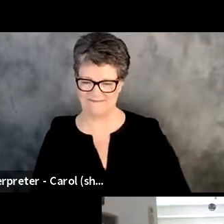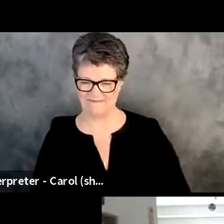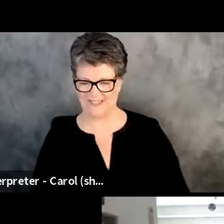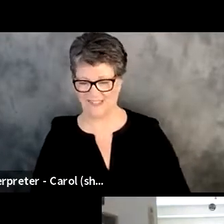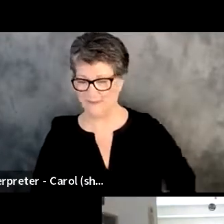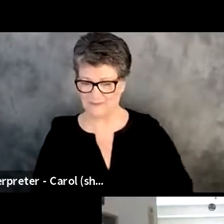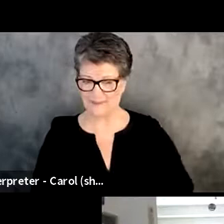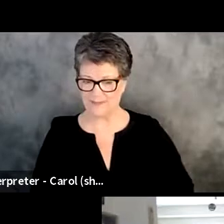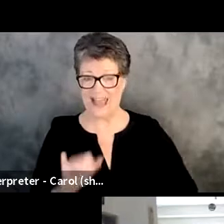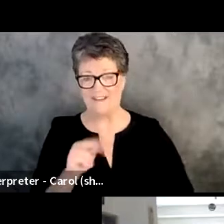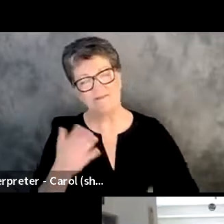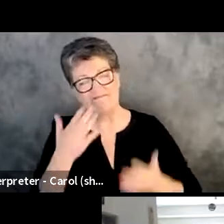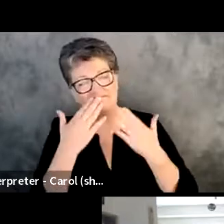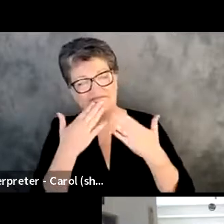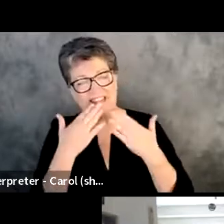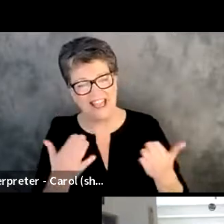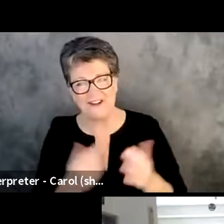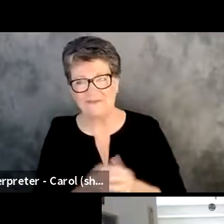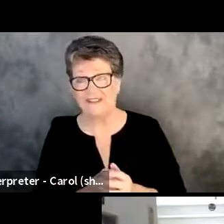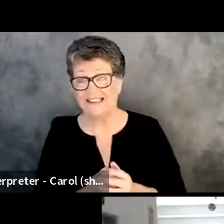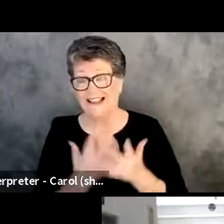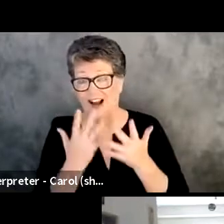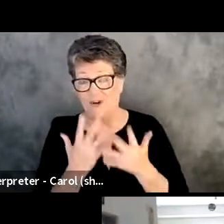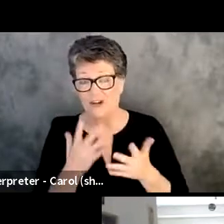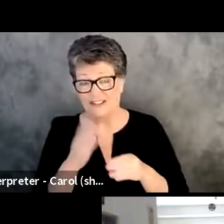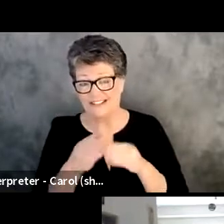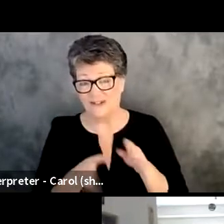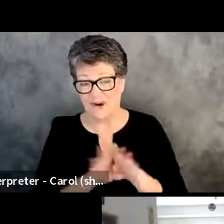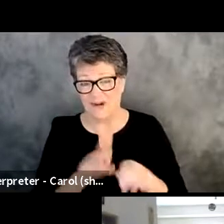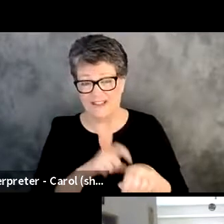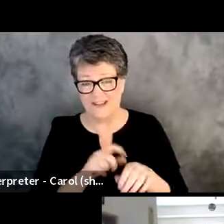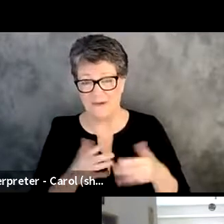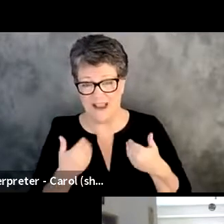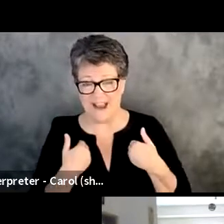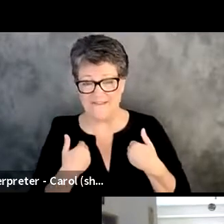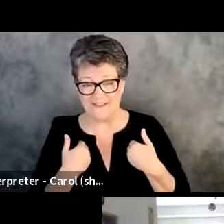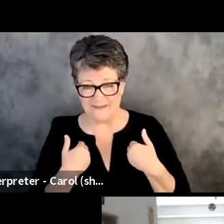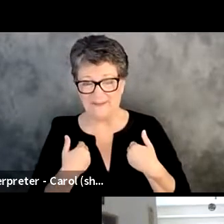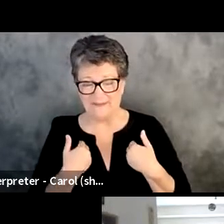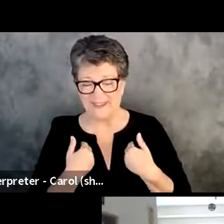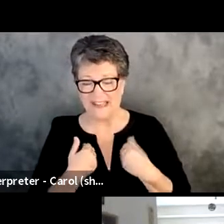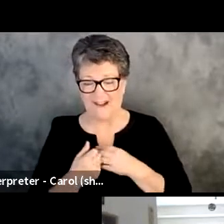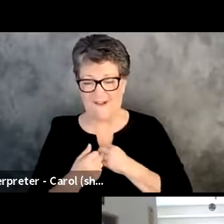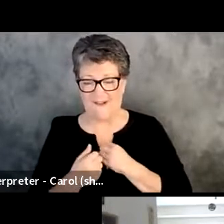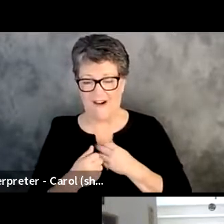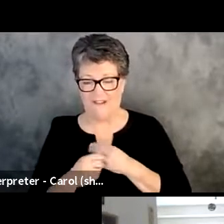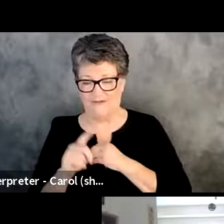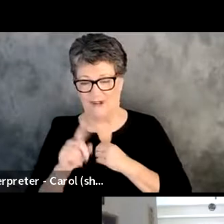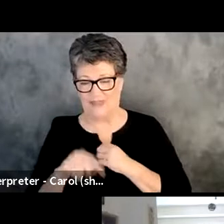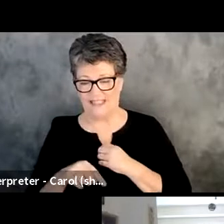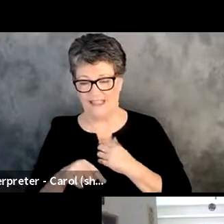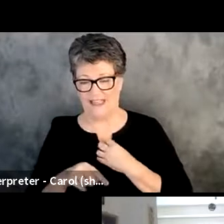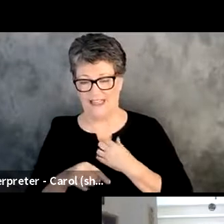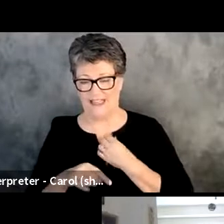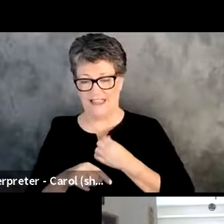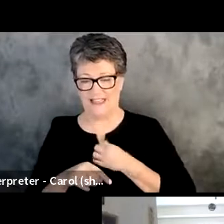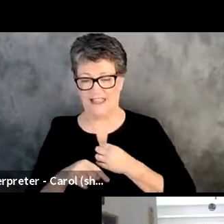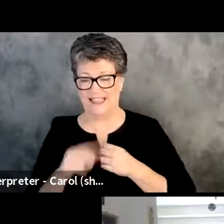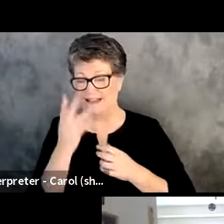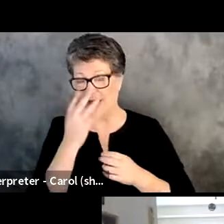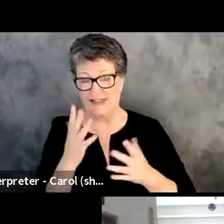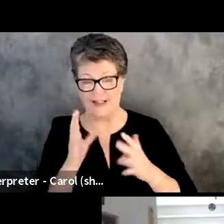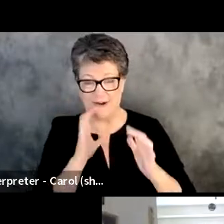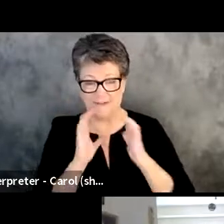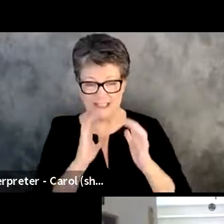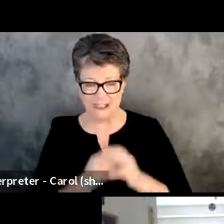Well, thank you. Now, unfortunately, that concludes all the time we have for these lovely conversation.